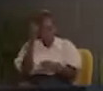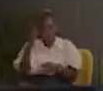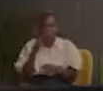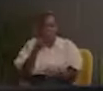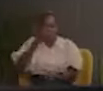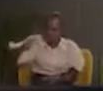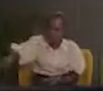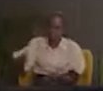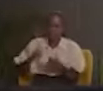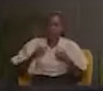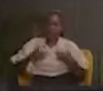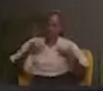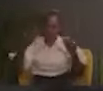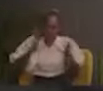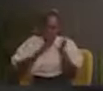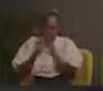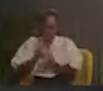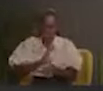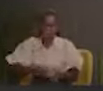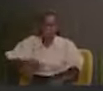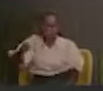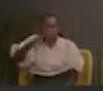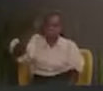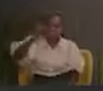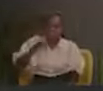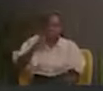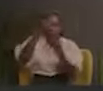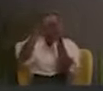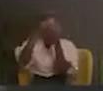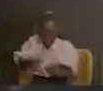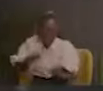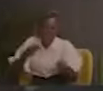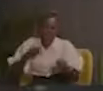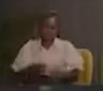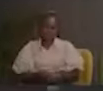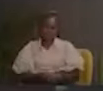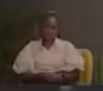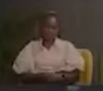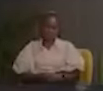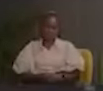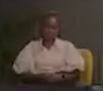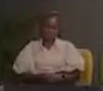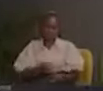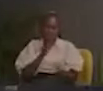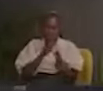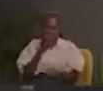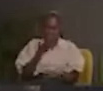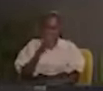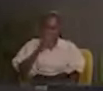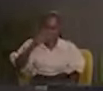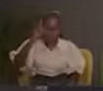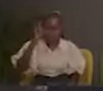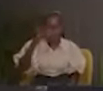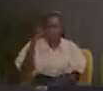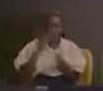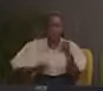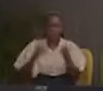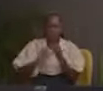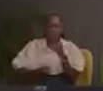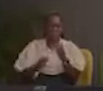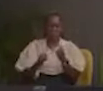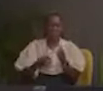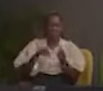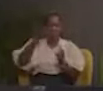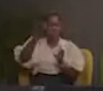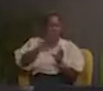demand action of obedience. Is someone learning now? If there is one final component I give you before we wrap up